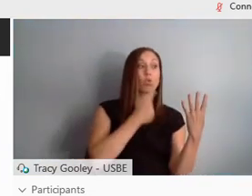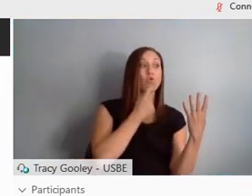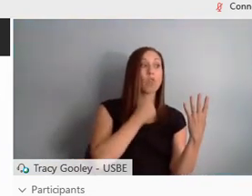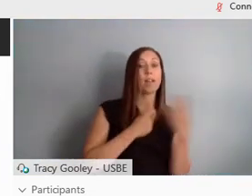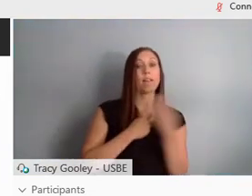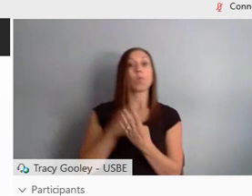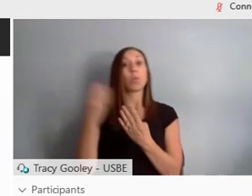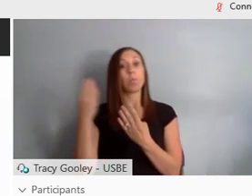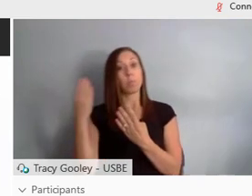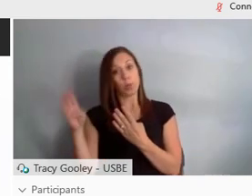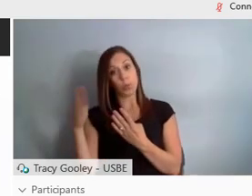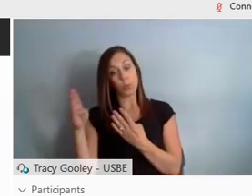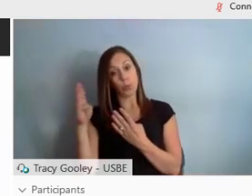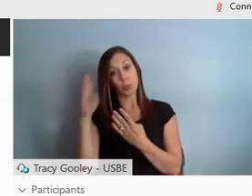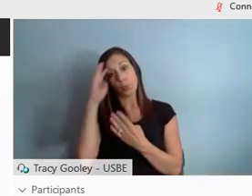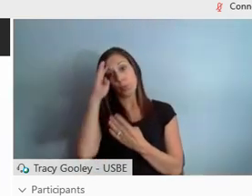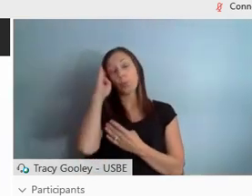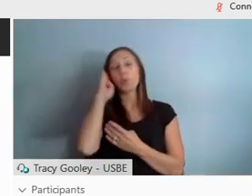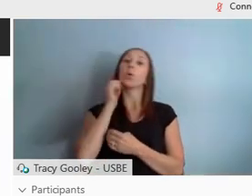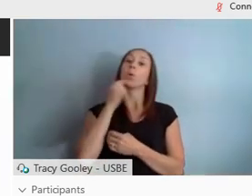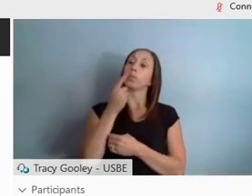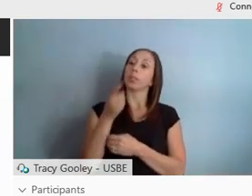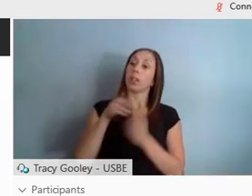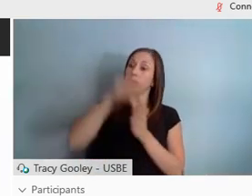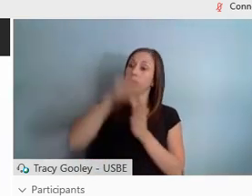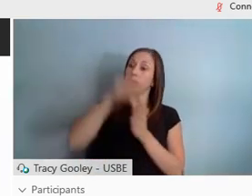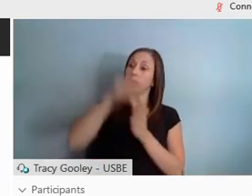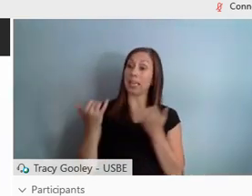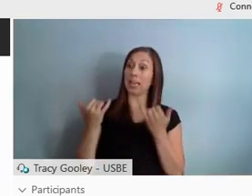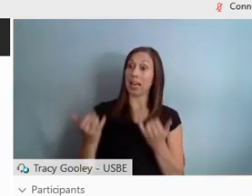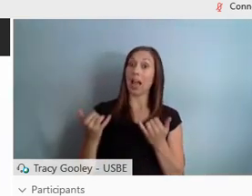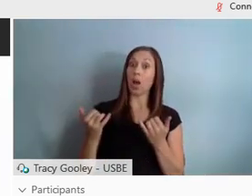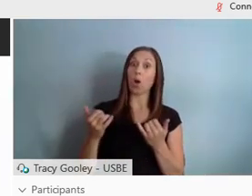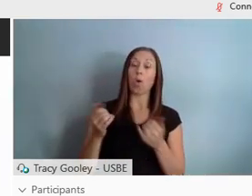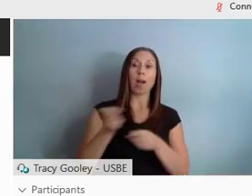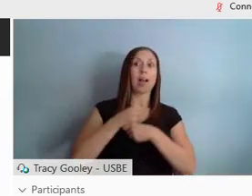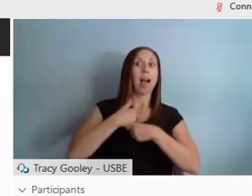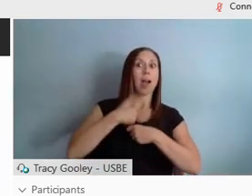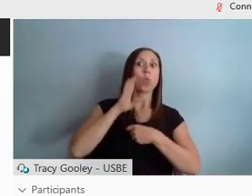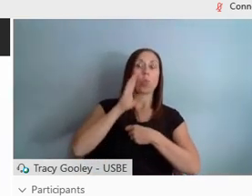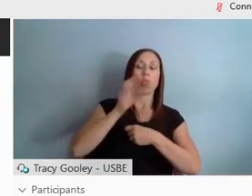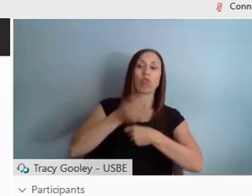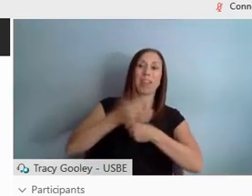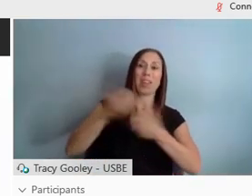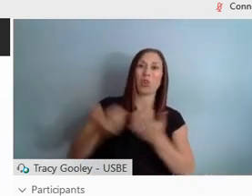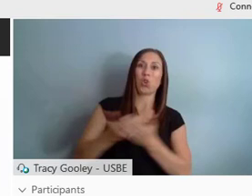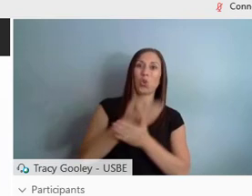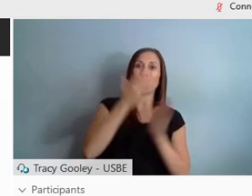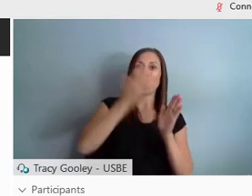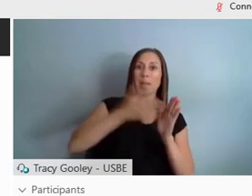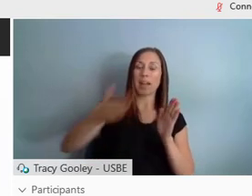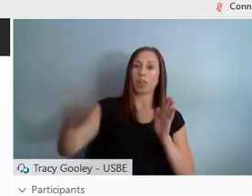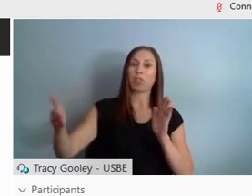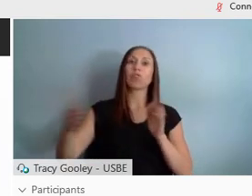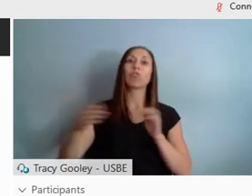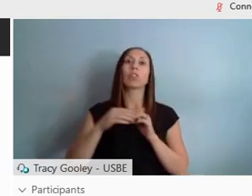4 blue. And you will say to the student, now I am going to make a new pattern, and you'll create a